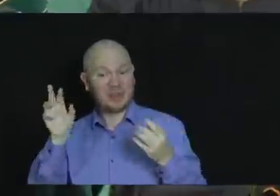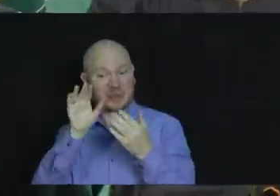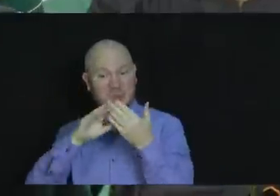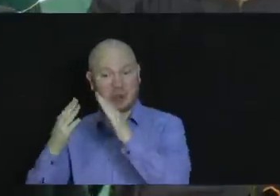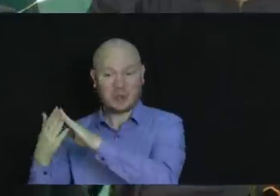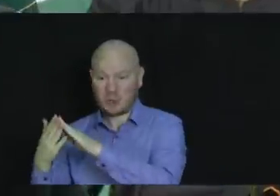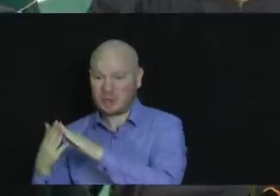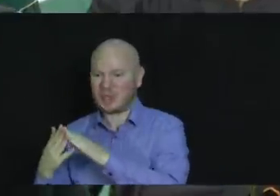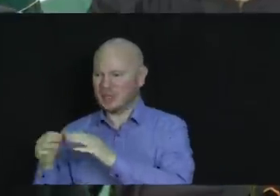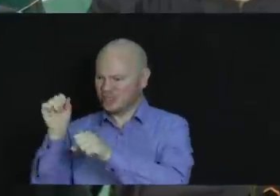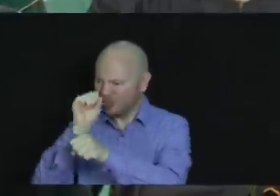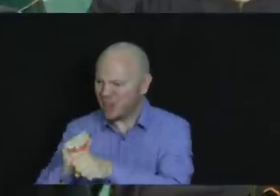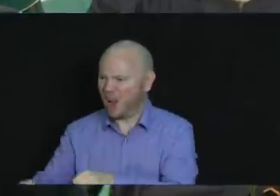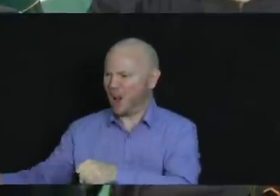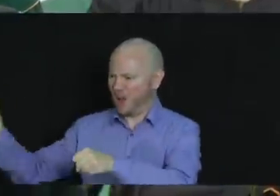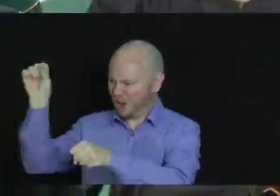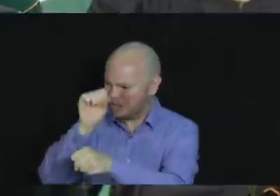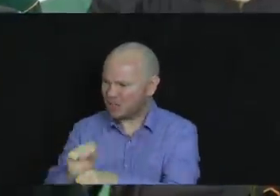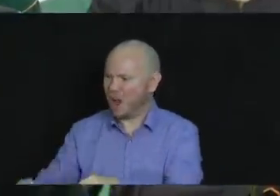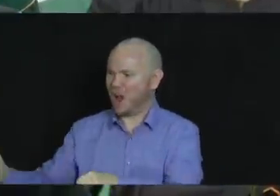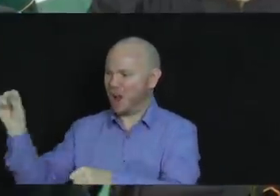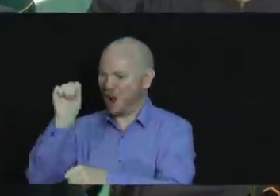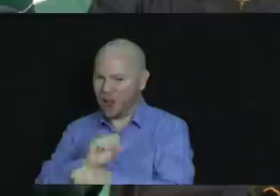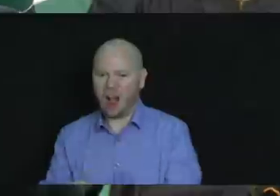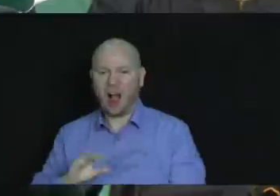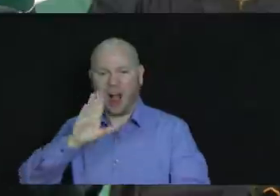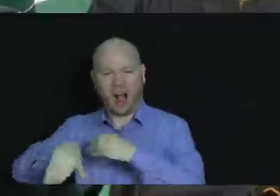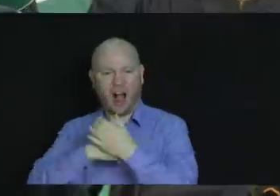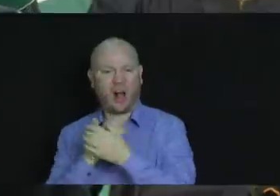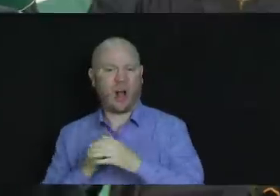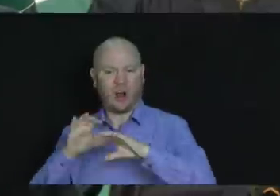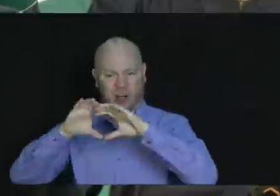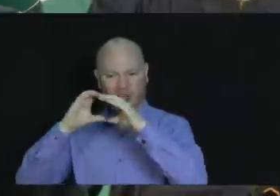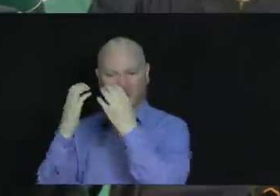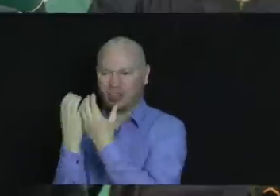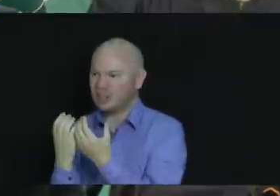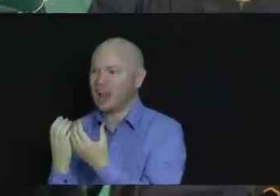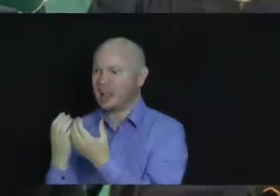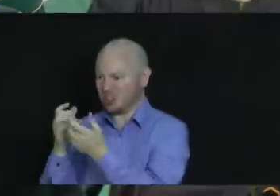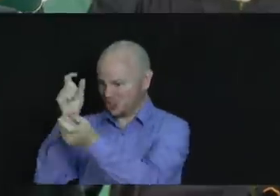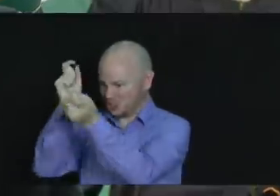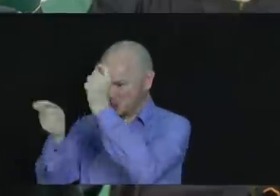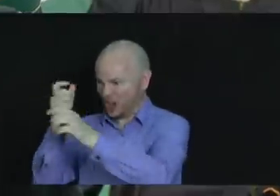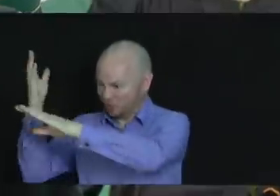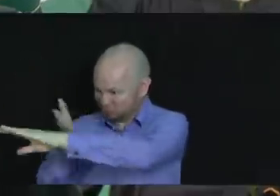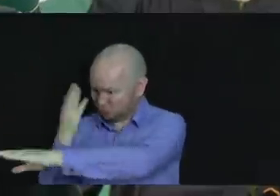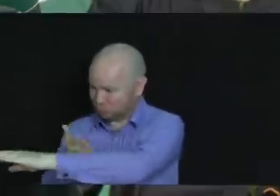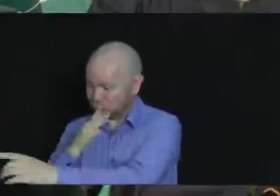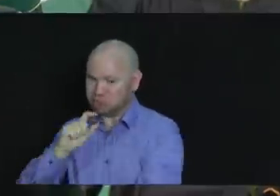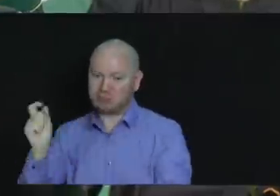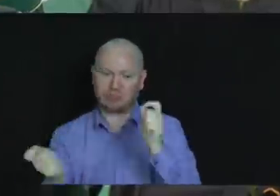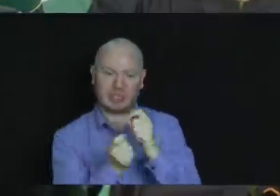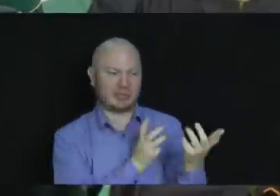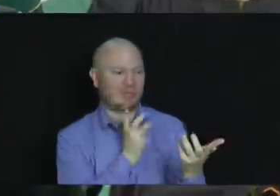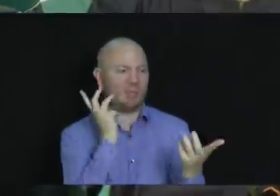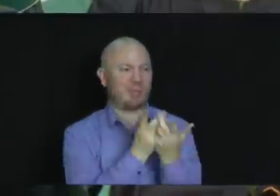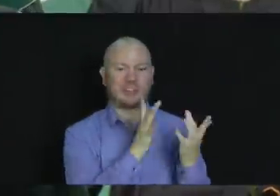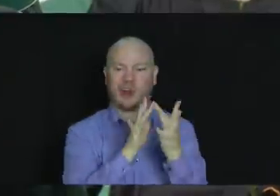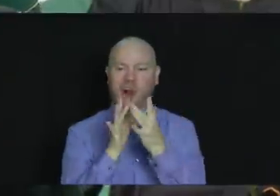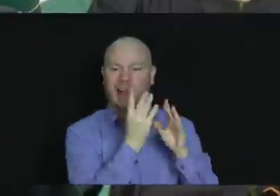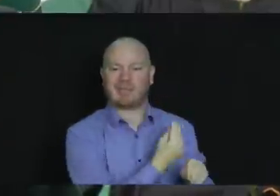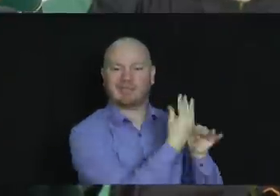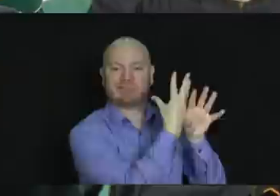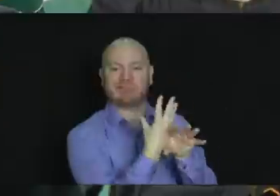than 5,000 face-to-face courses to online instruction. Others who fortified